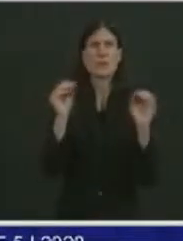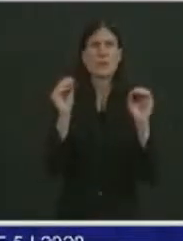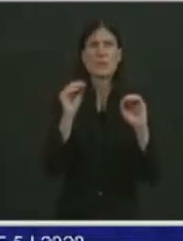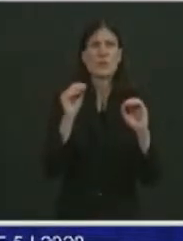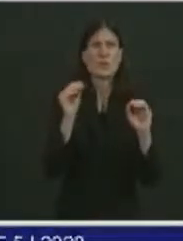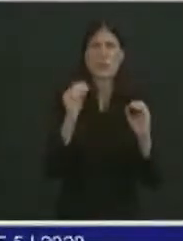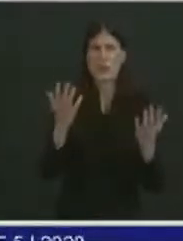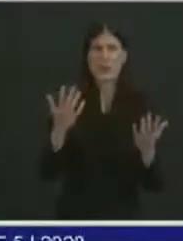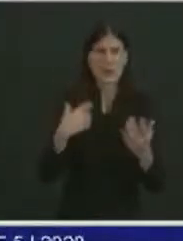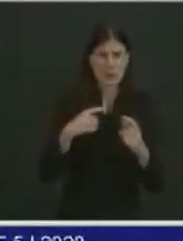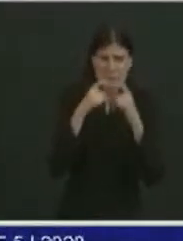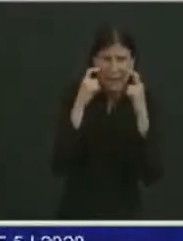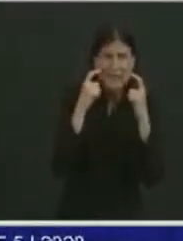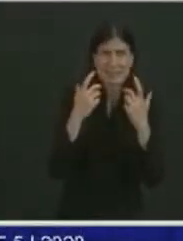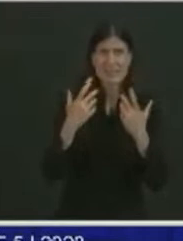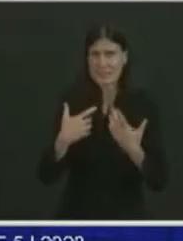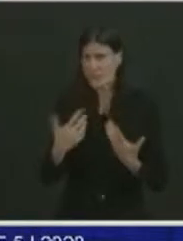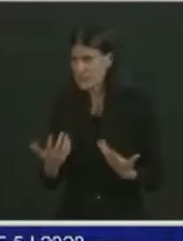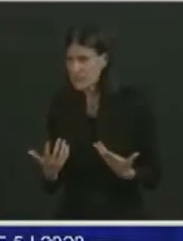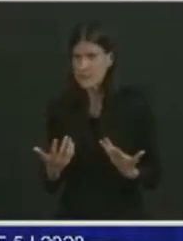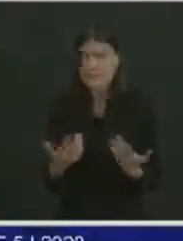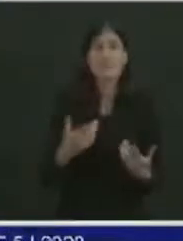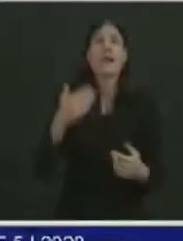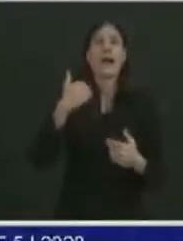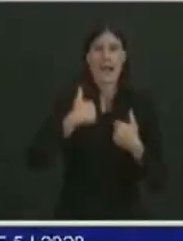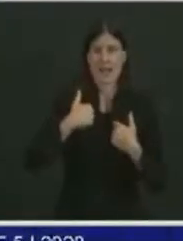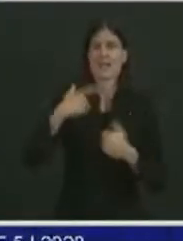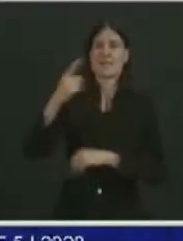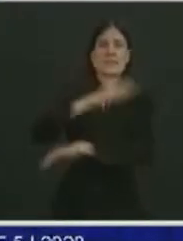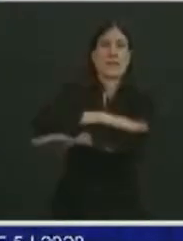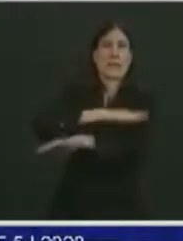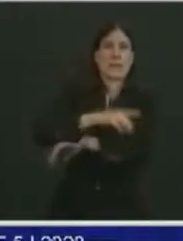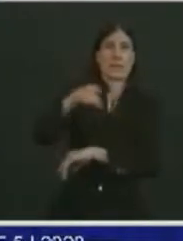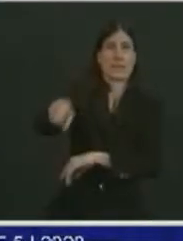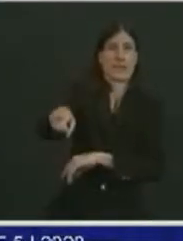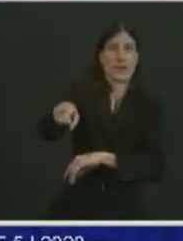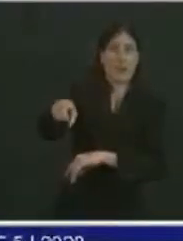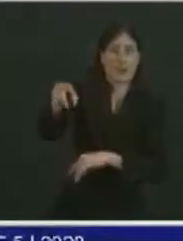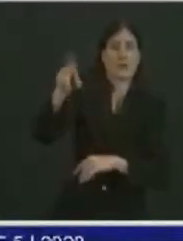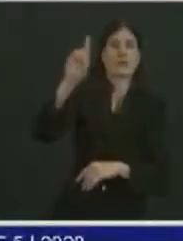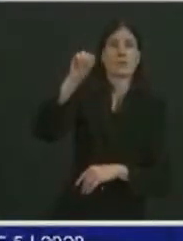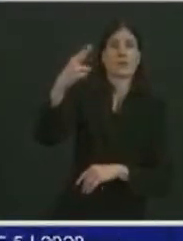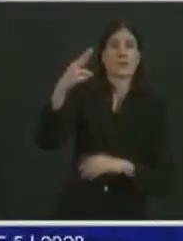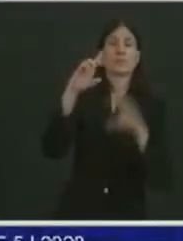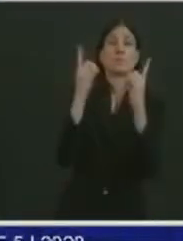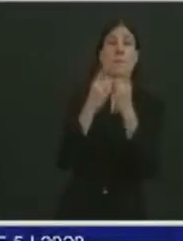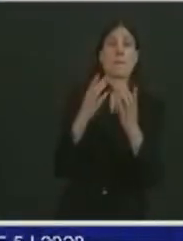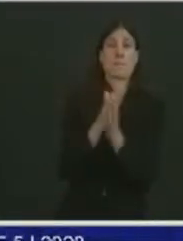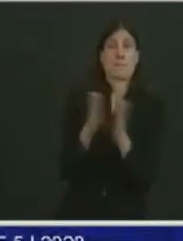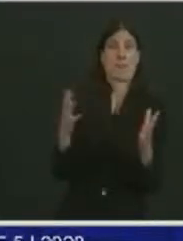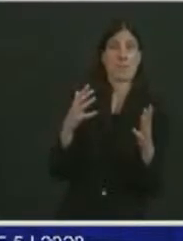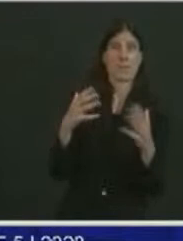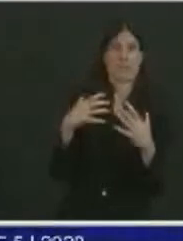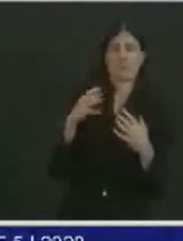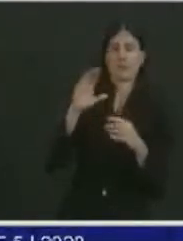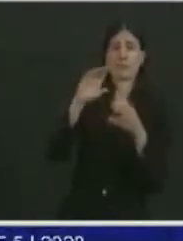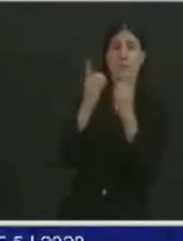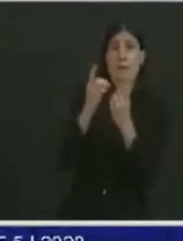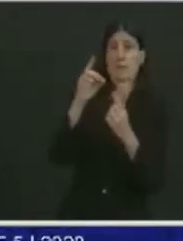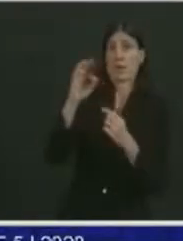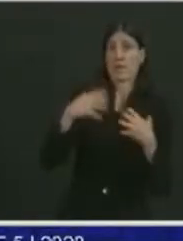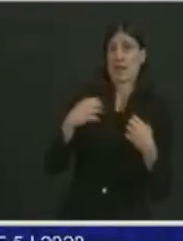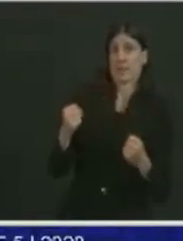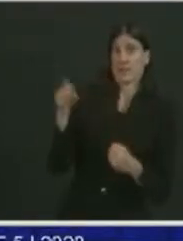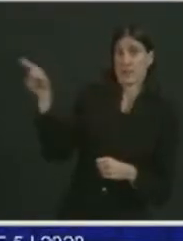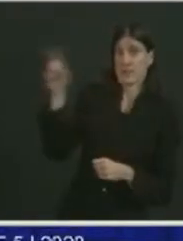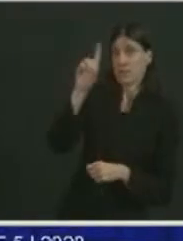out masks if you forgot a mask, passing out some hand sanitizer, providing you with information about the virus.